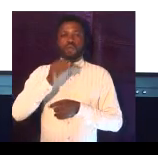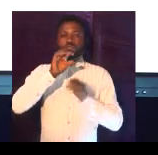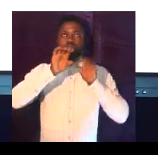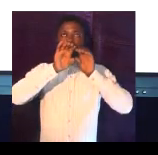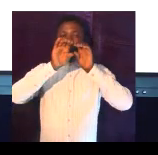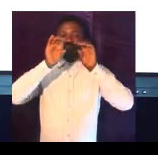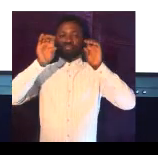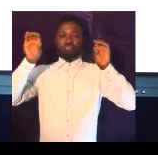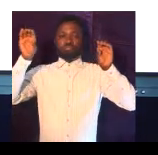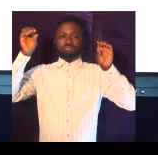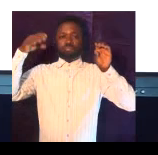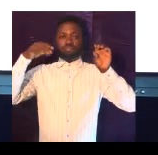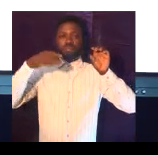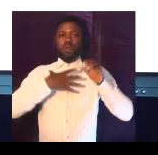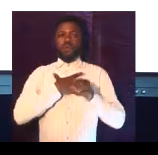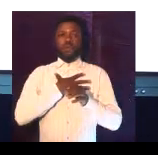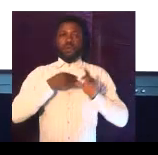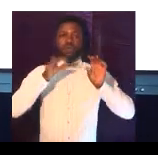Fluorescent.